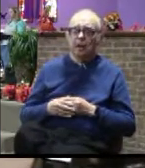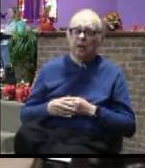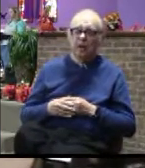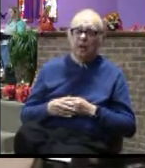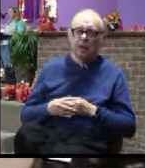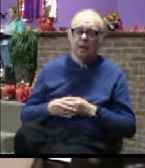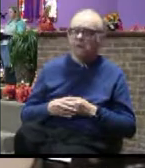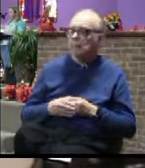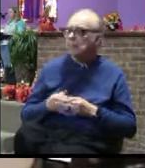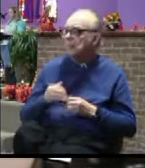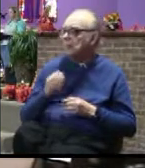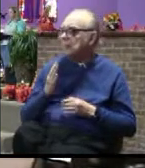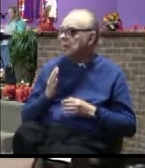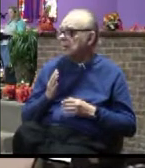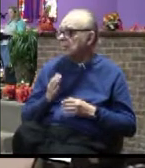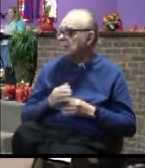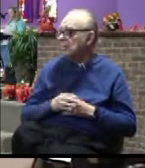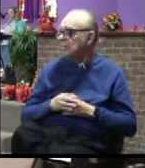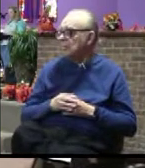God can't we just